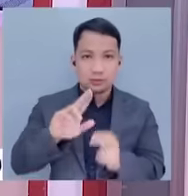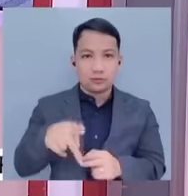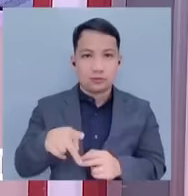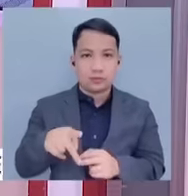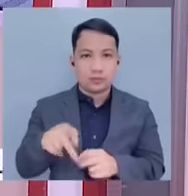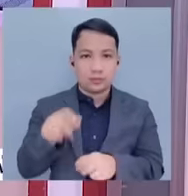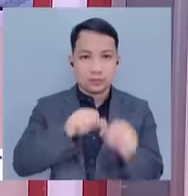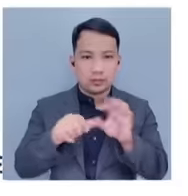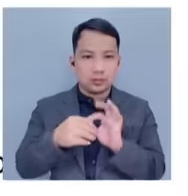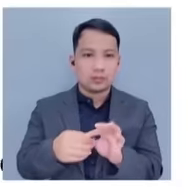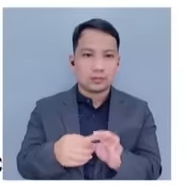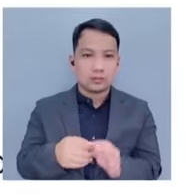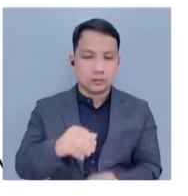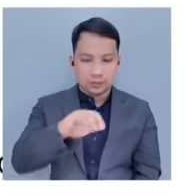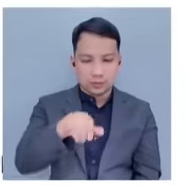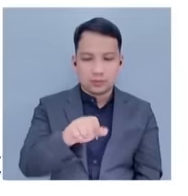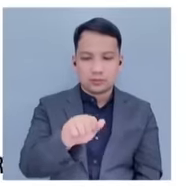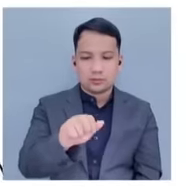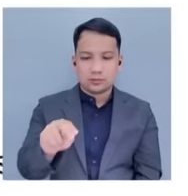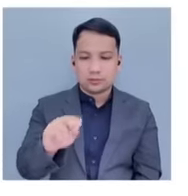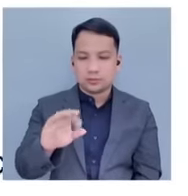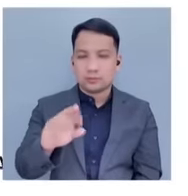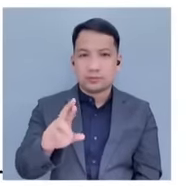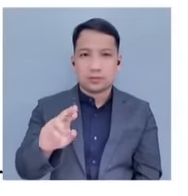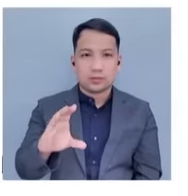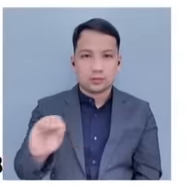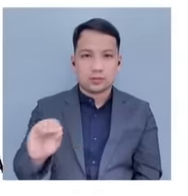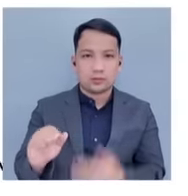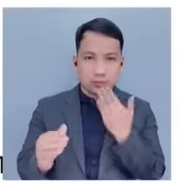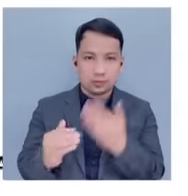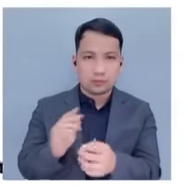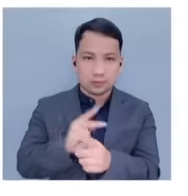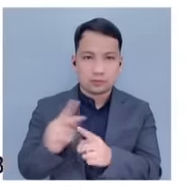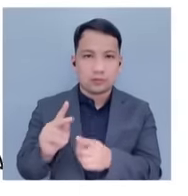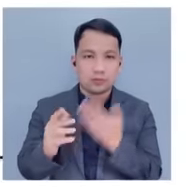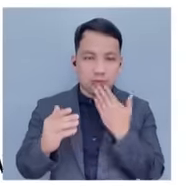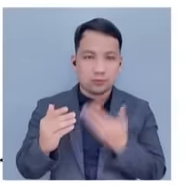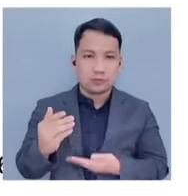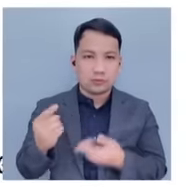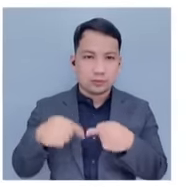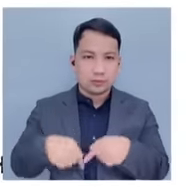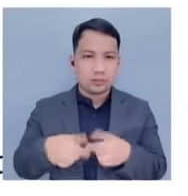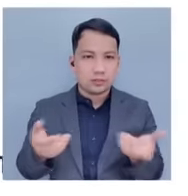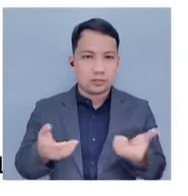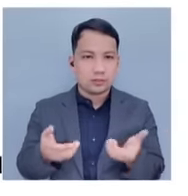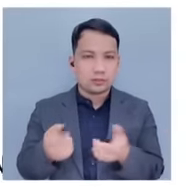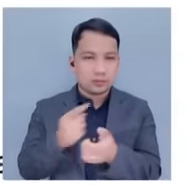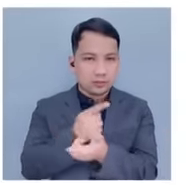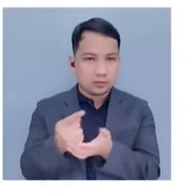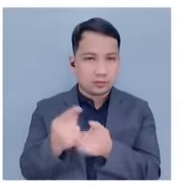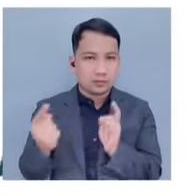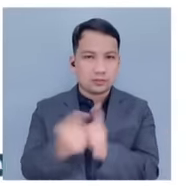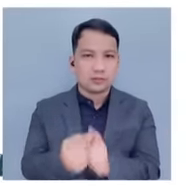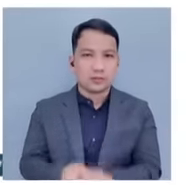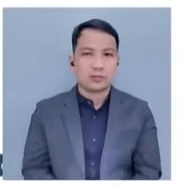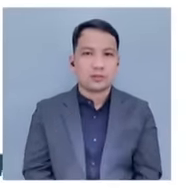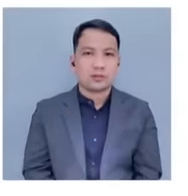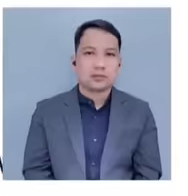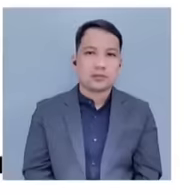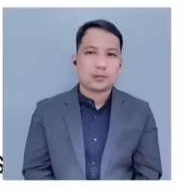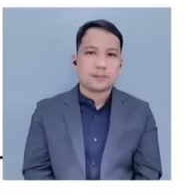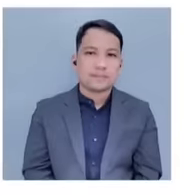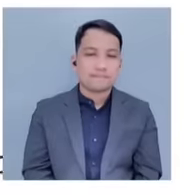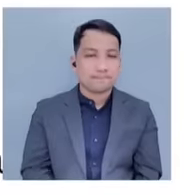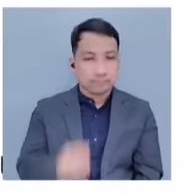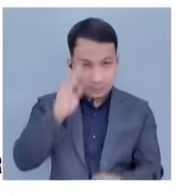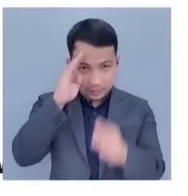Jean Franco. Professor, good afternoon to you. Thanks for joining us today and welcome to the program. Nice to see you again. Yeah. Hello, good